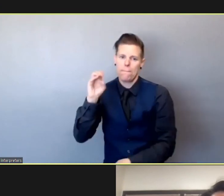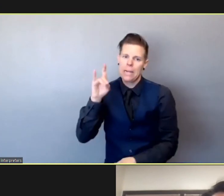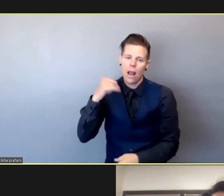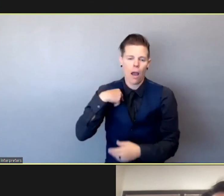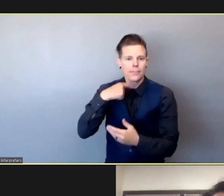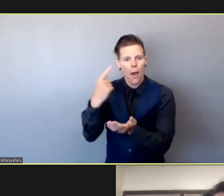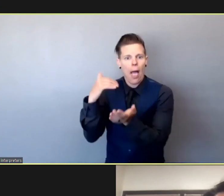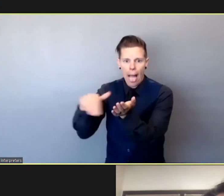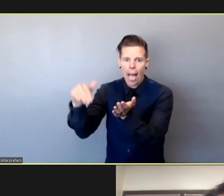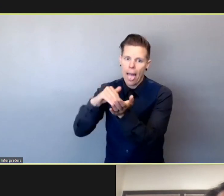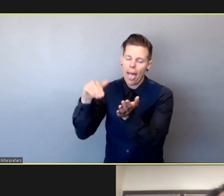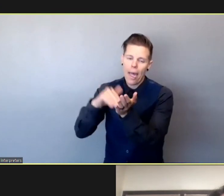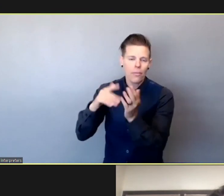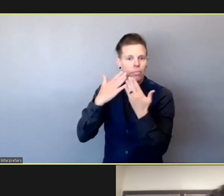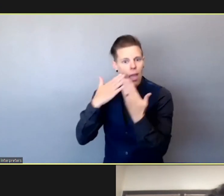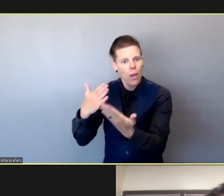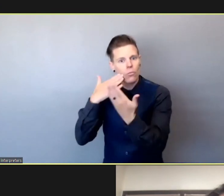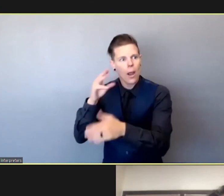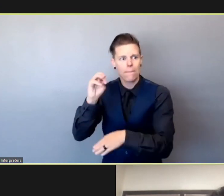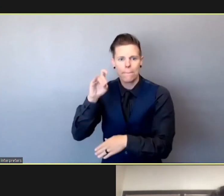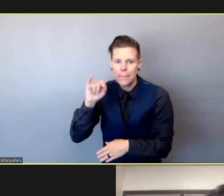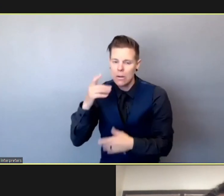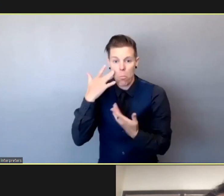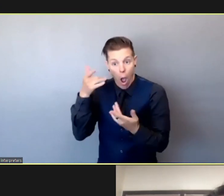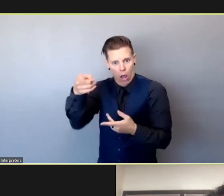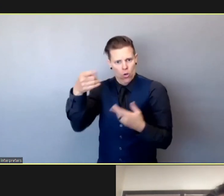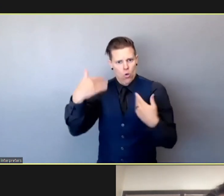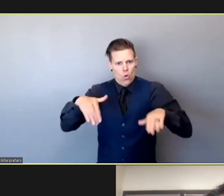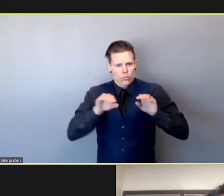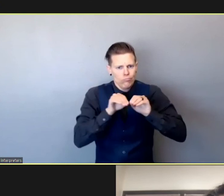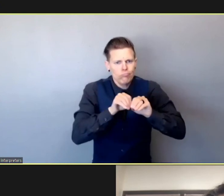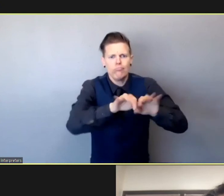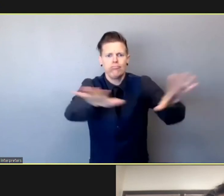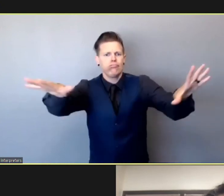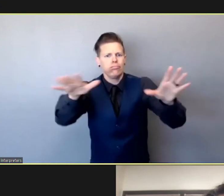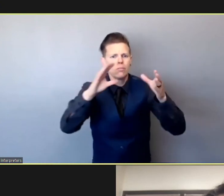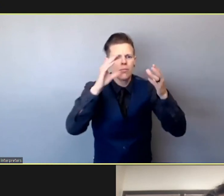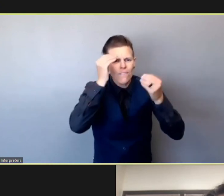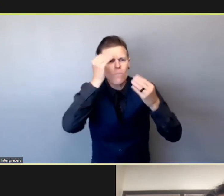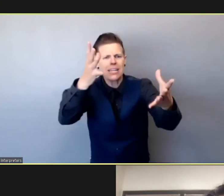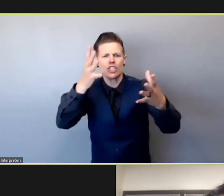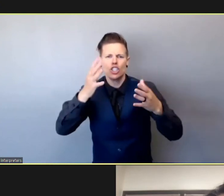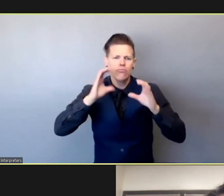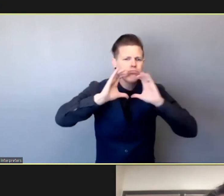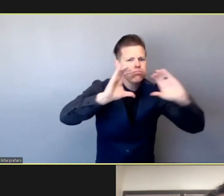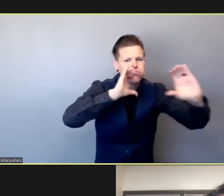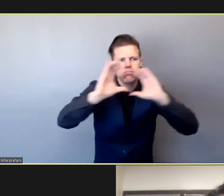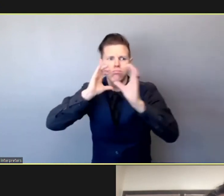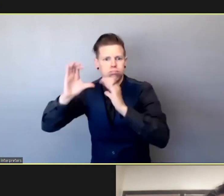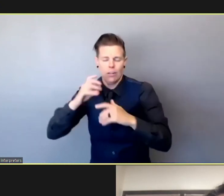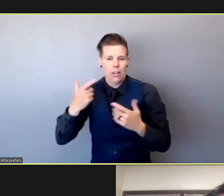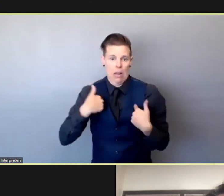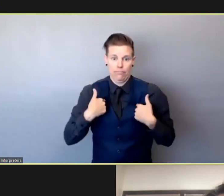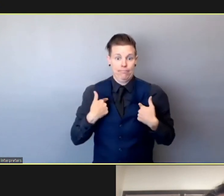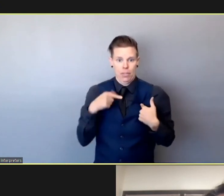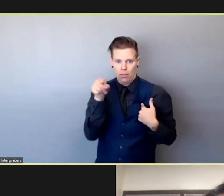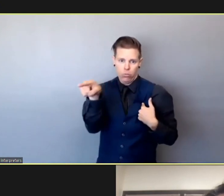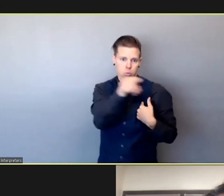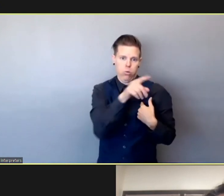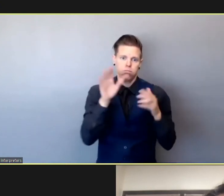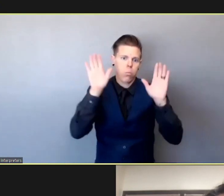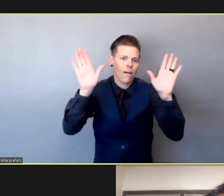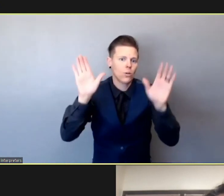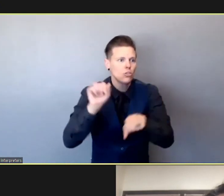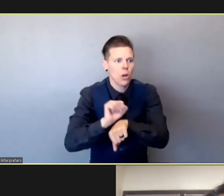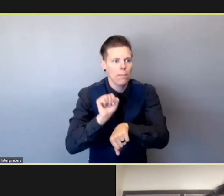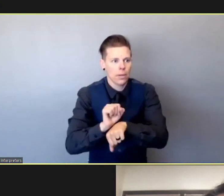about communication. It's all about getting the word out. Not everybody has, brings up the CDC website